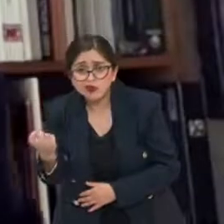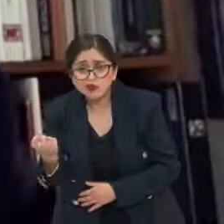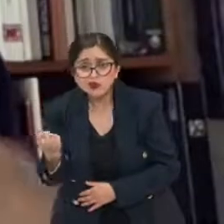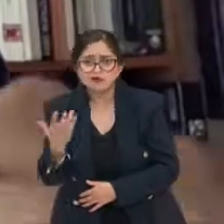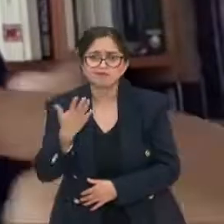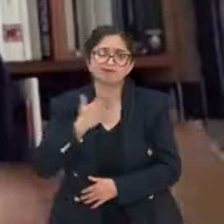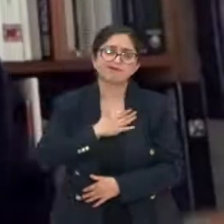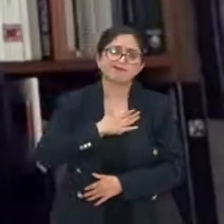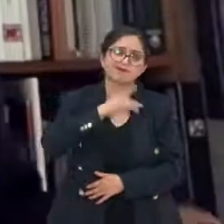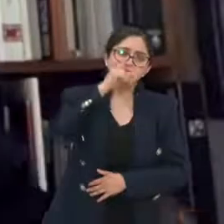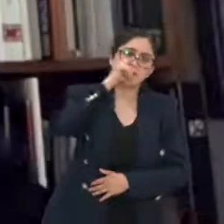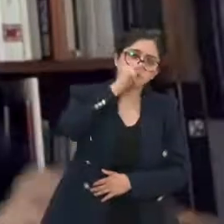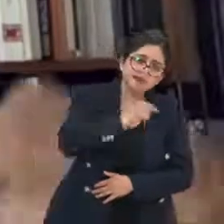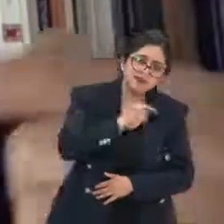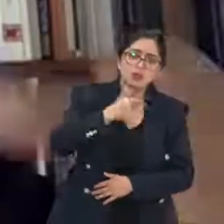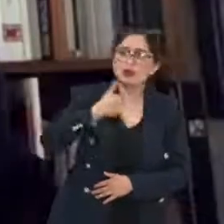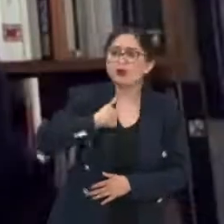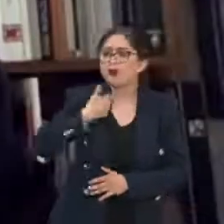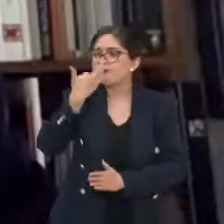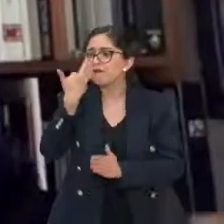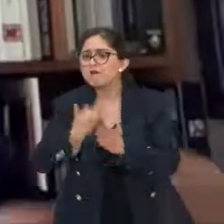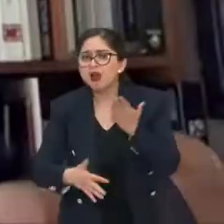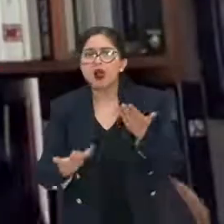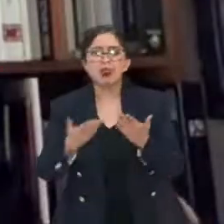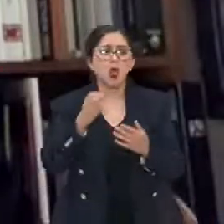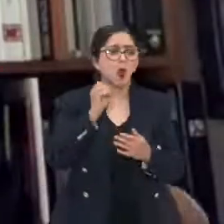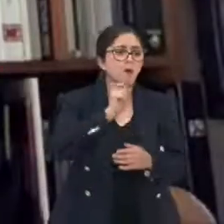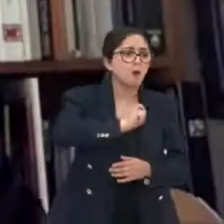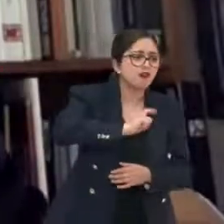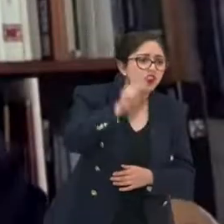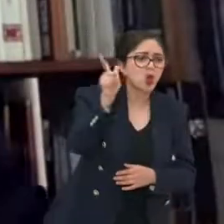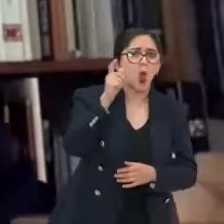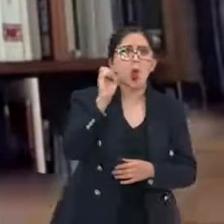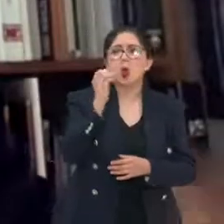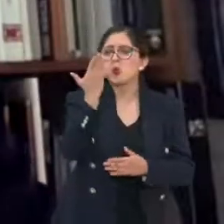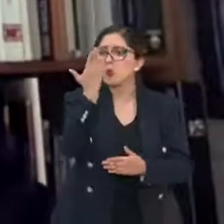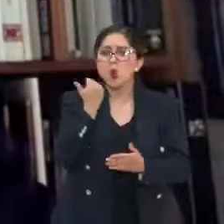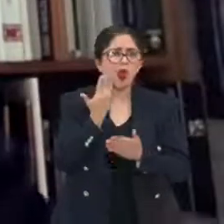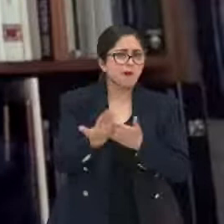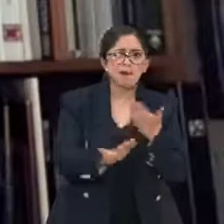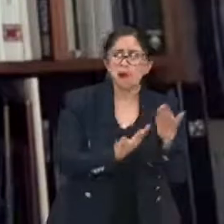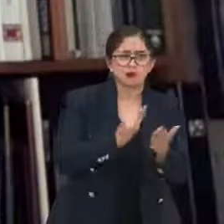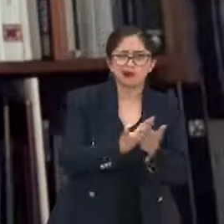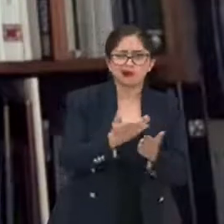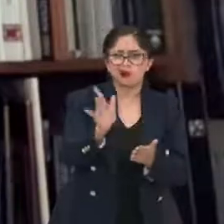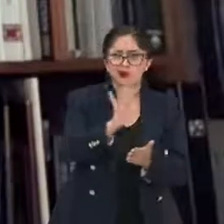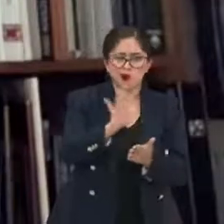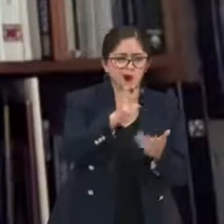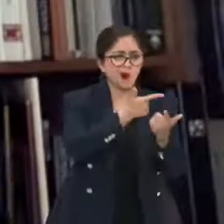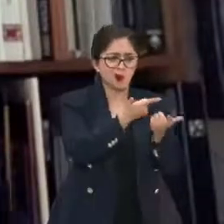impact was paid, but not because we wanted to